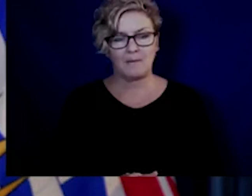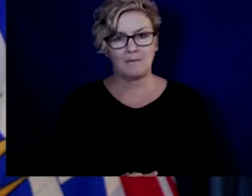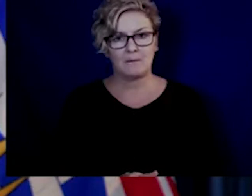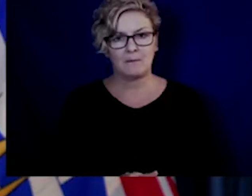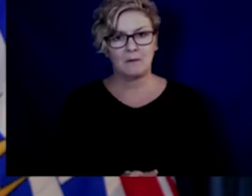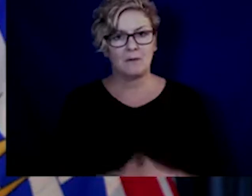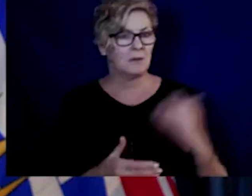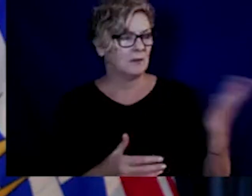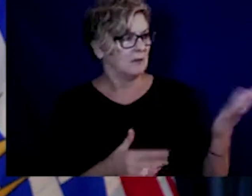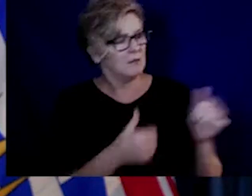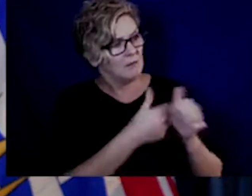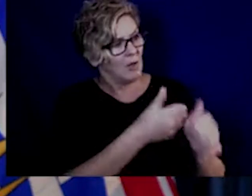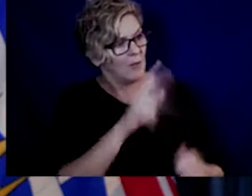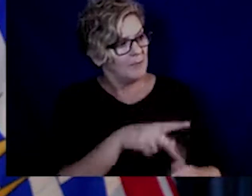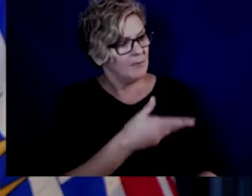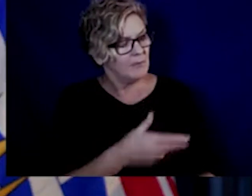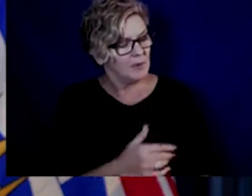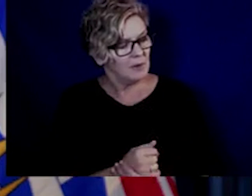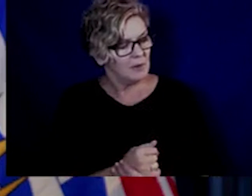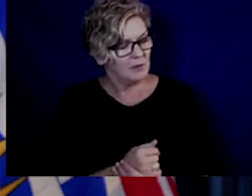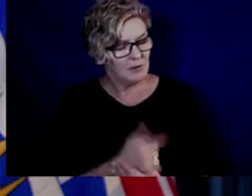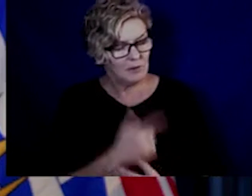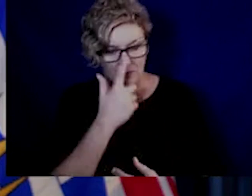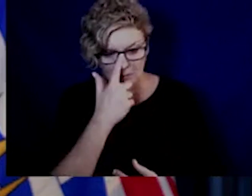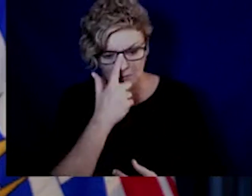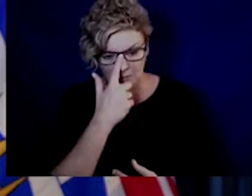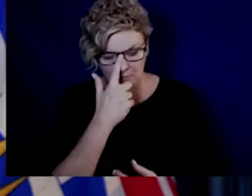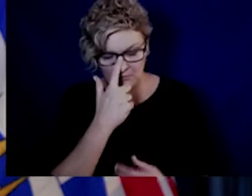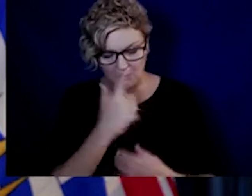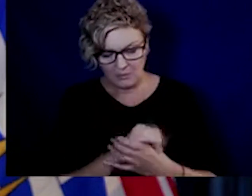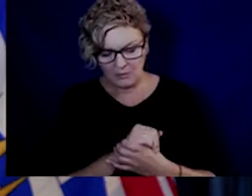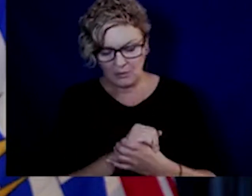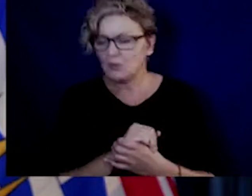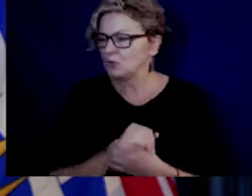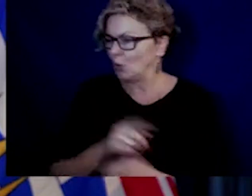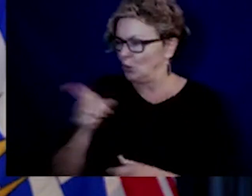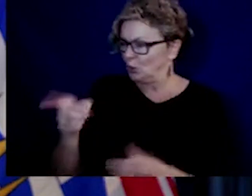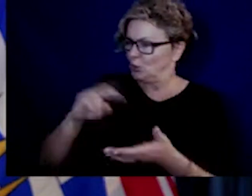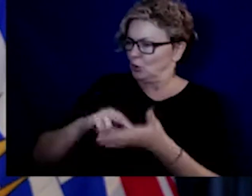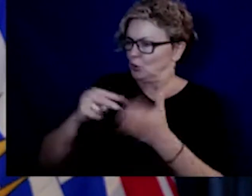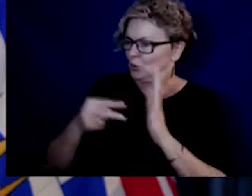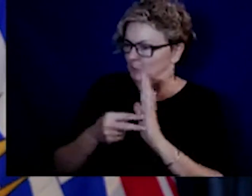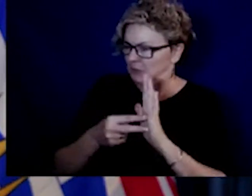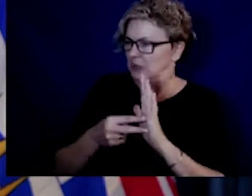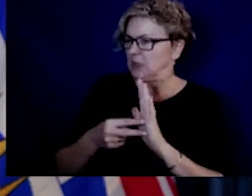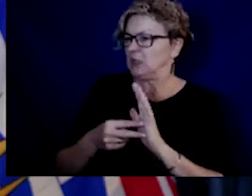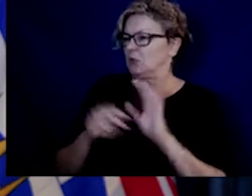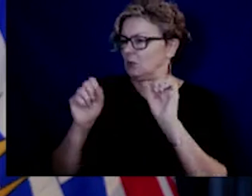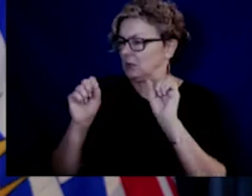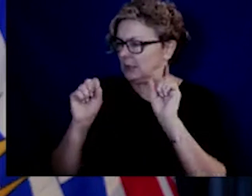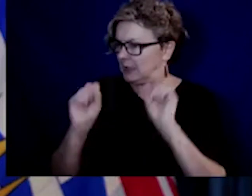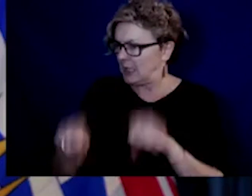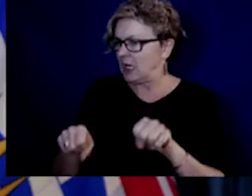through a pharmacy and perhaps get in there in a week or two when more comes in, or go through your GP or through public clinics